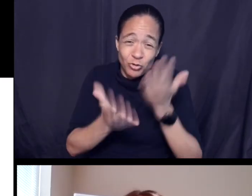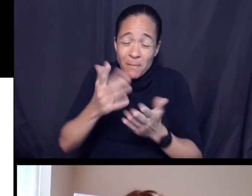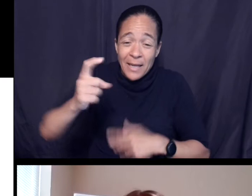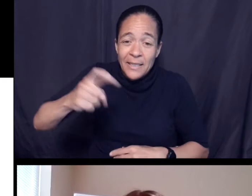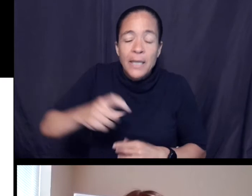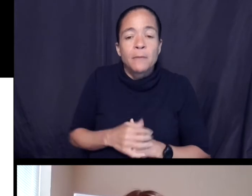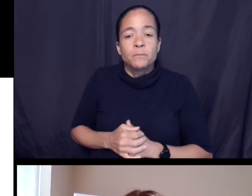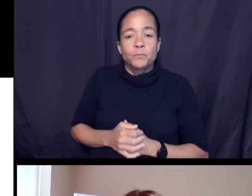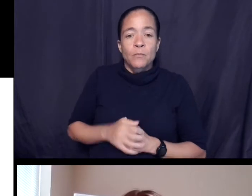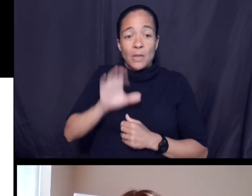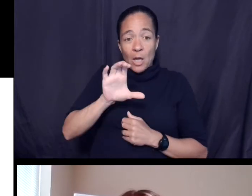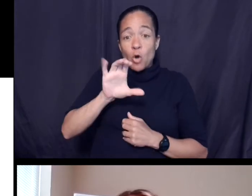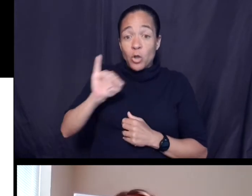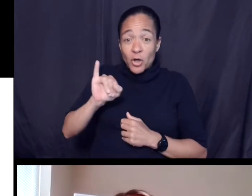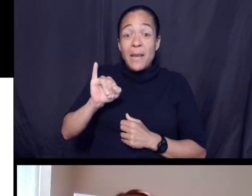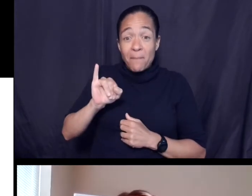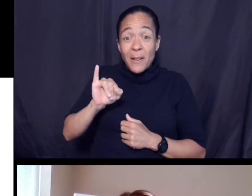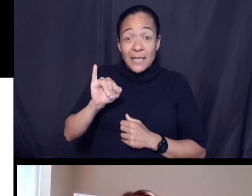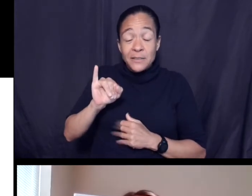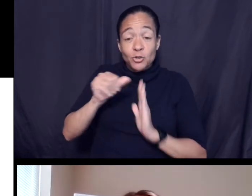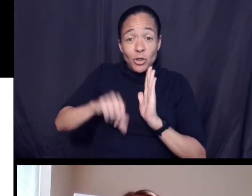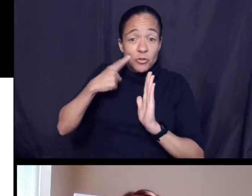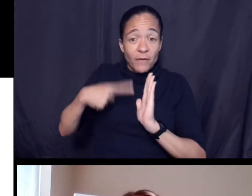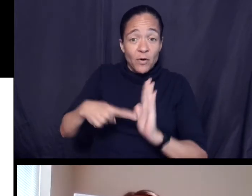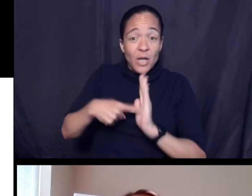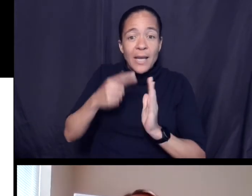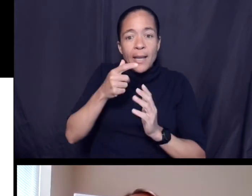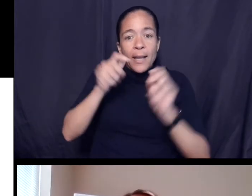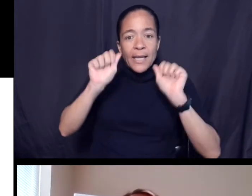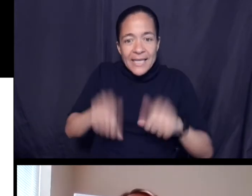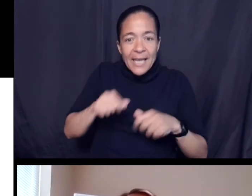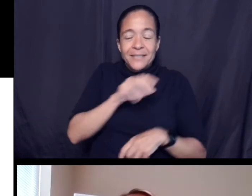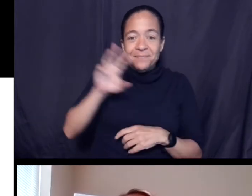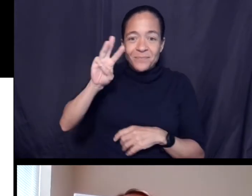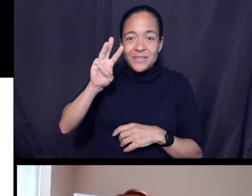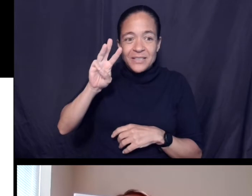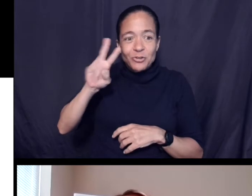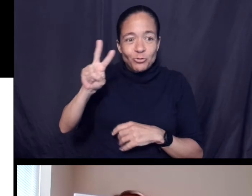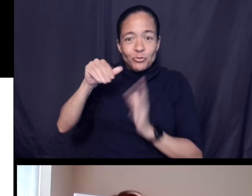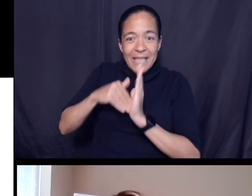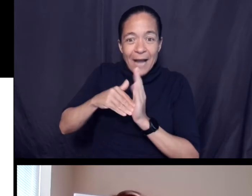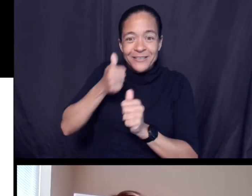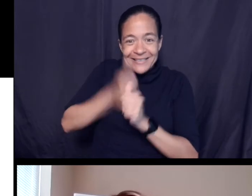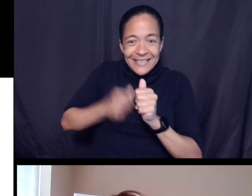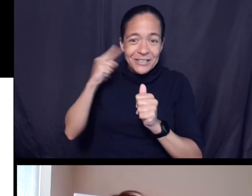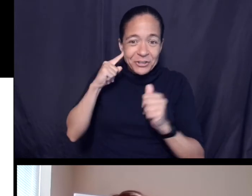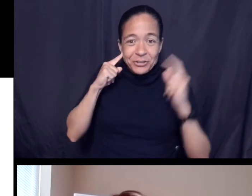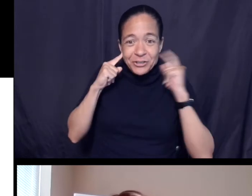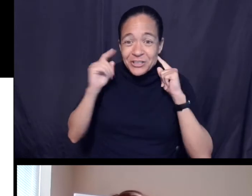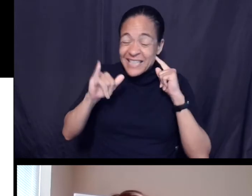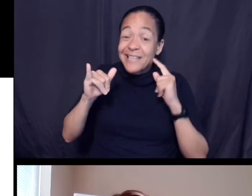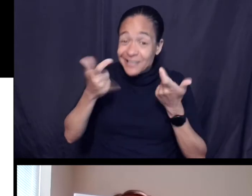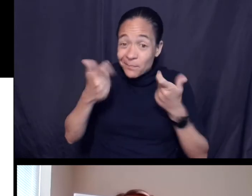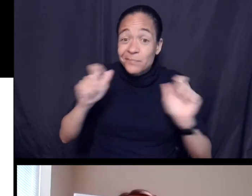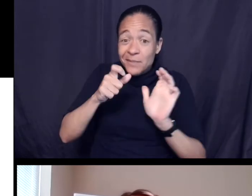Cochlear implant surgery, for example, I've read can be $60,000 to $100,000 per side. So that's obviously a